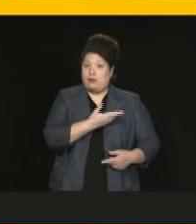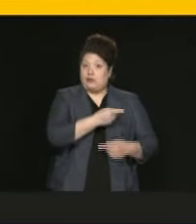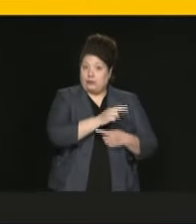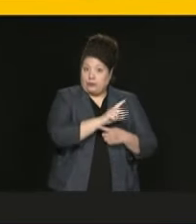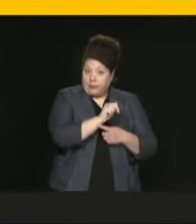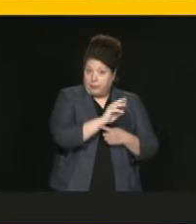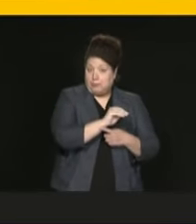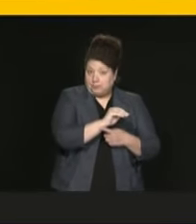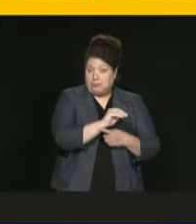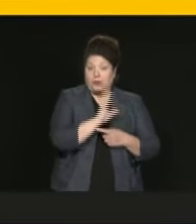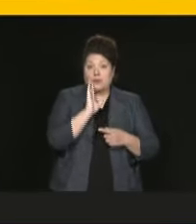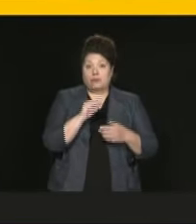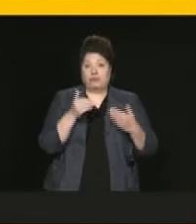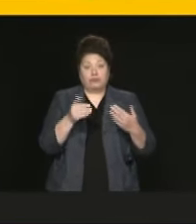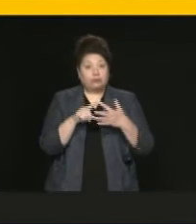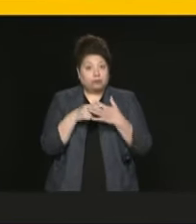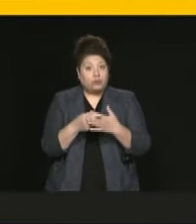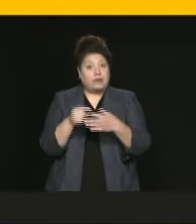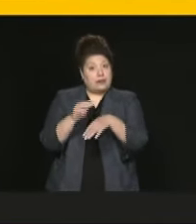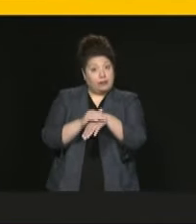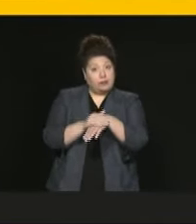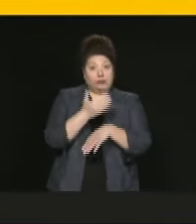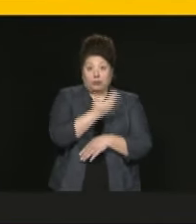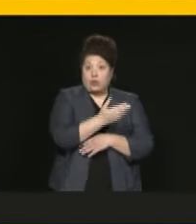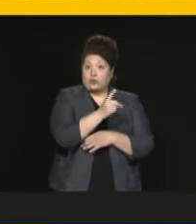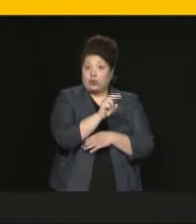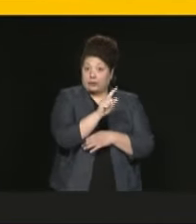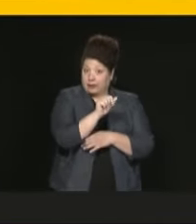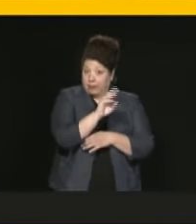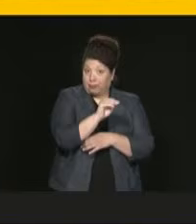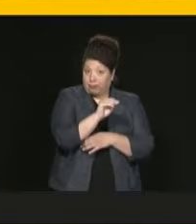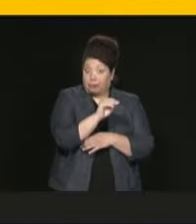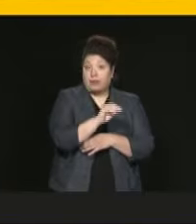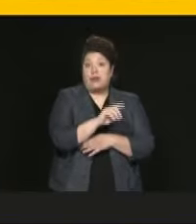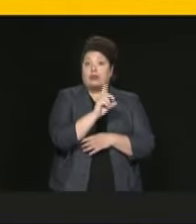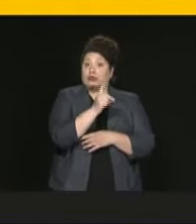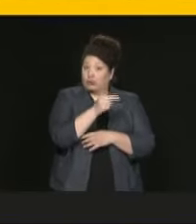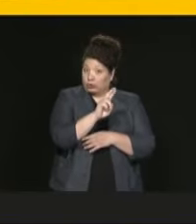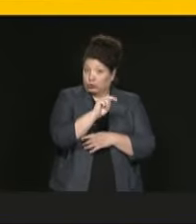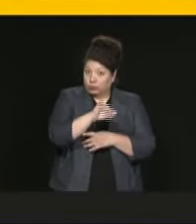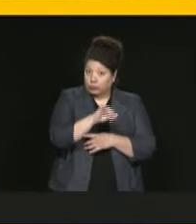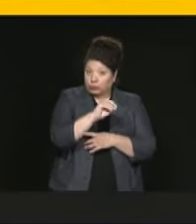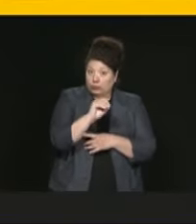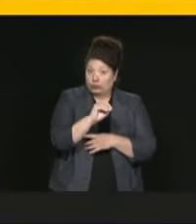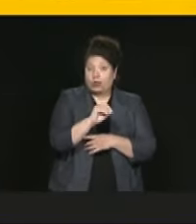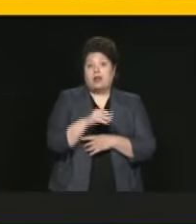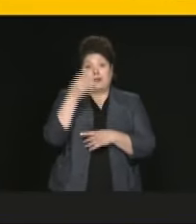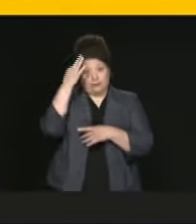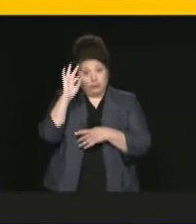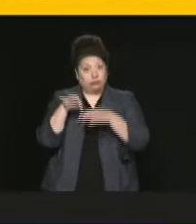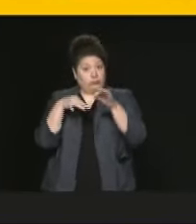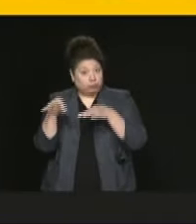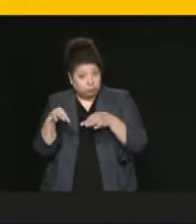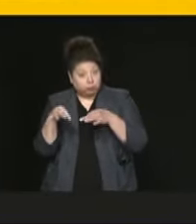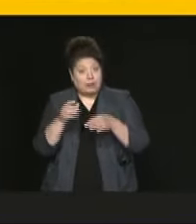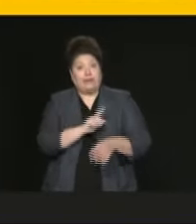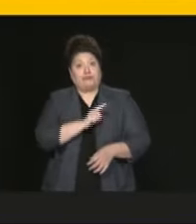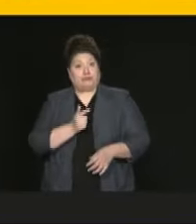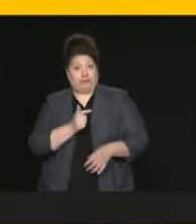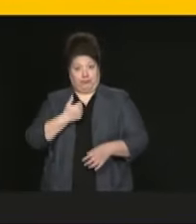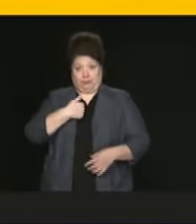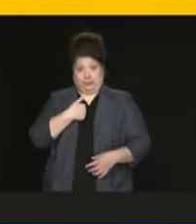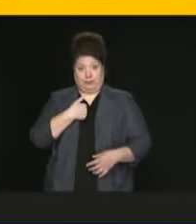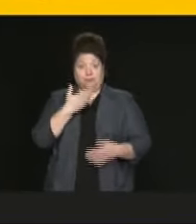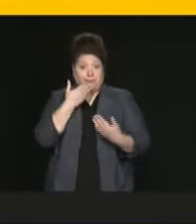by Dr. Tam, followed by Dr. New, providing the update in French. And finally, myself. Thank you. Merci and bonjour. Thank